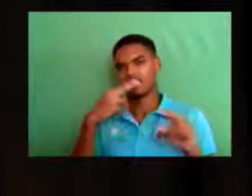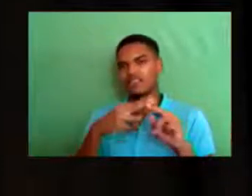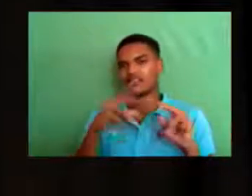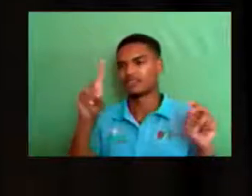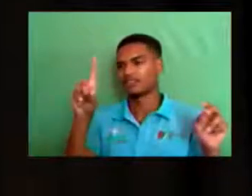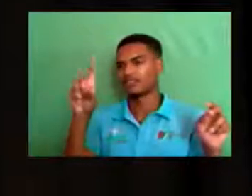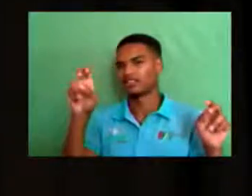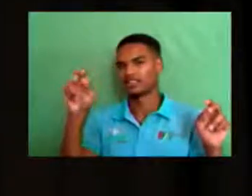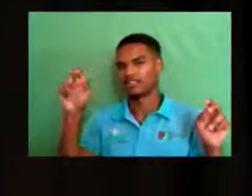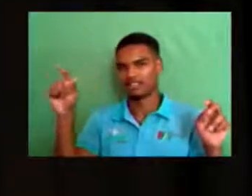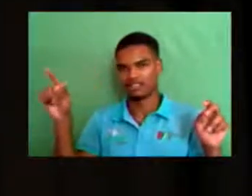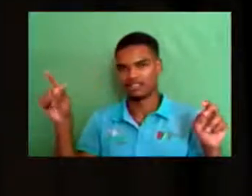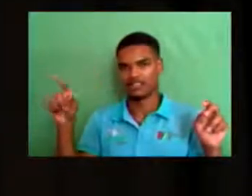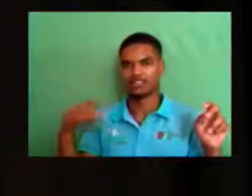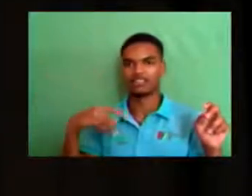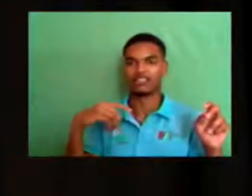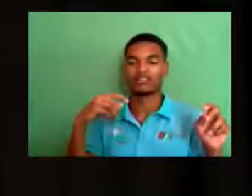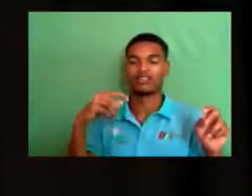Emerging Technologies